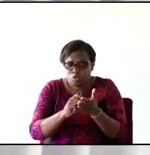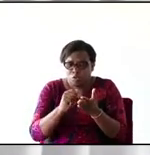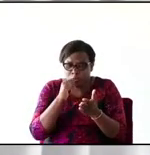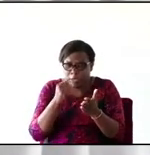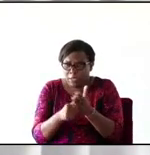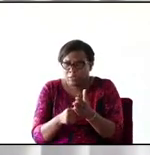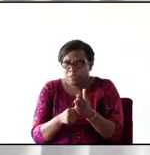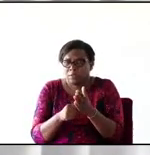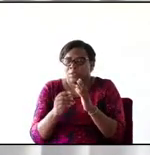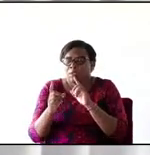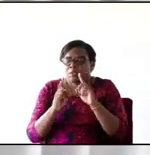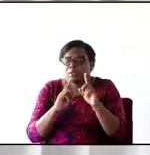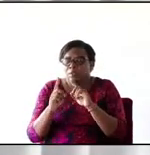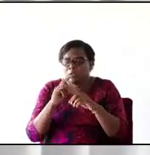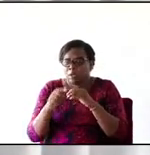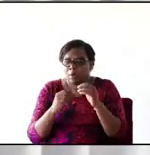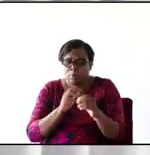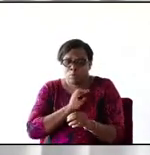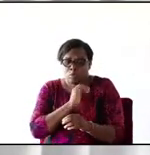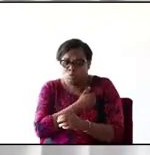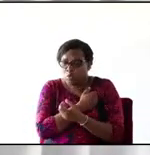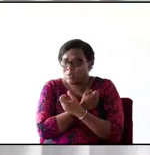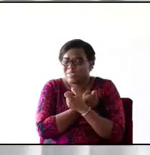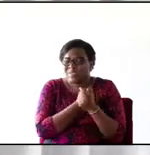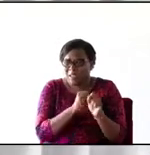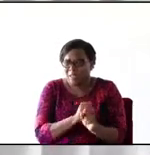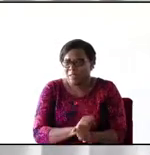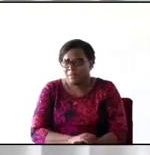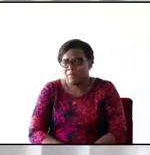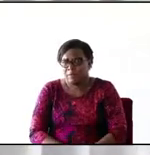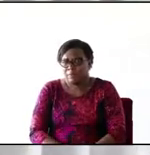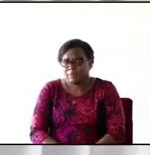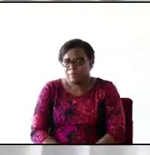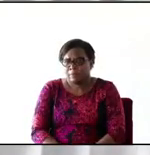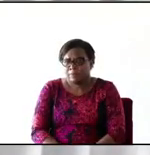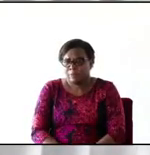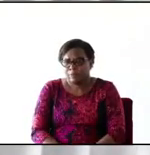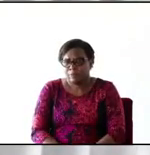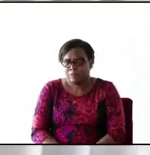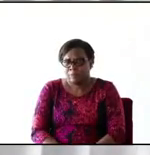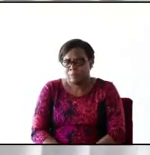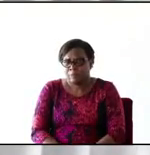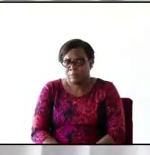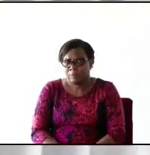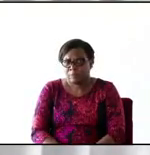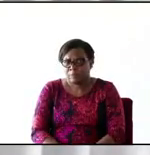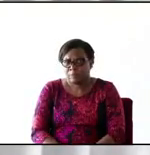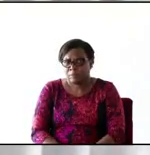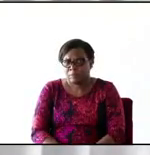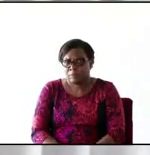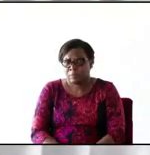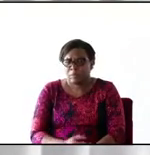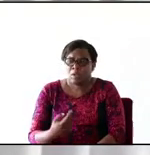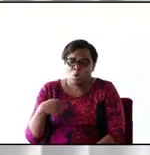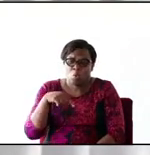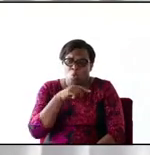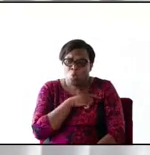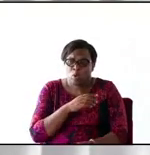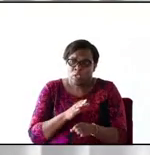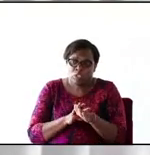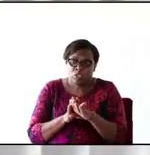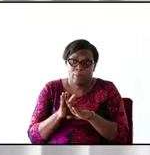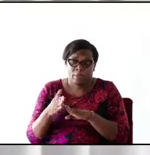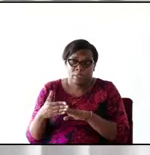talk about the souls that are being saved. Are you aware that we Jamaicans, we